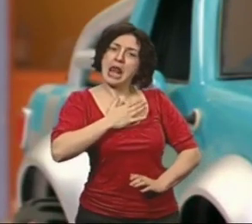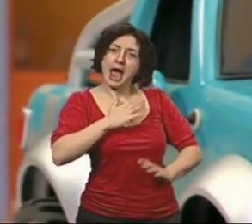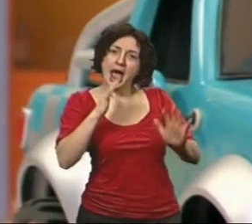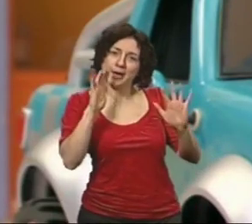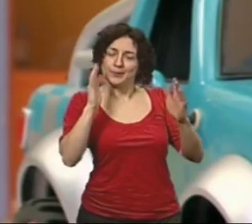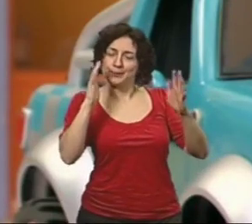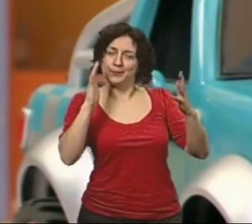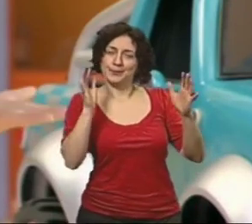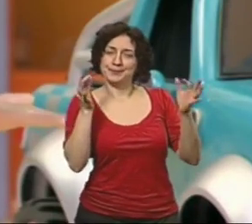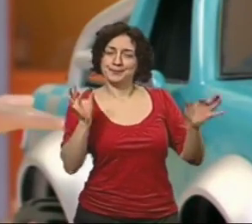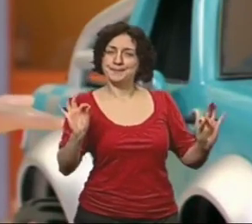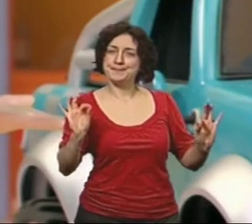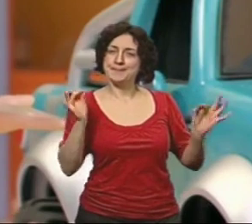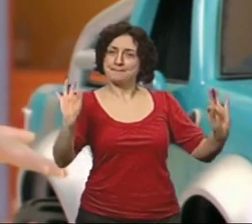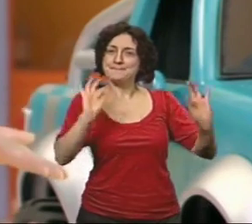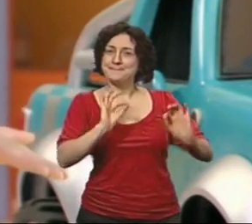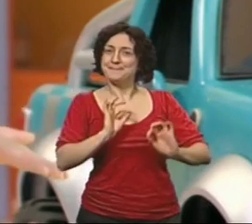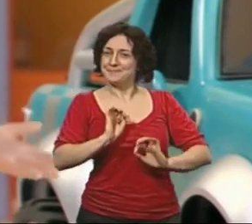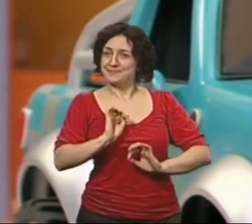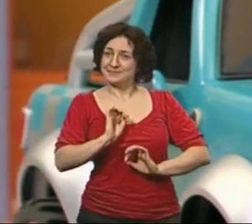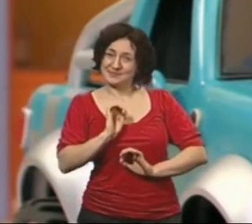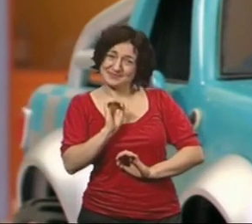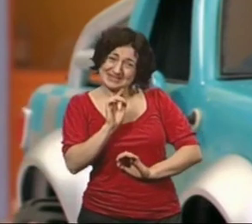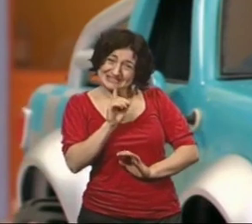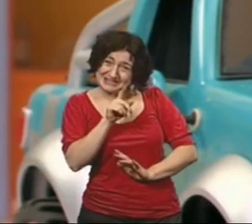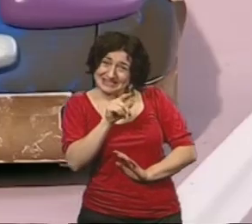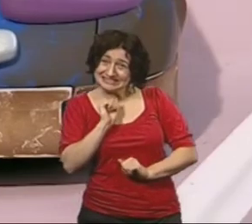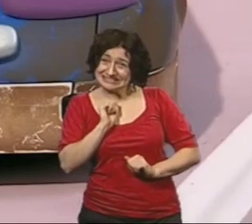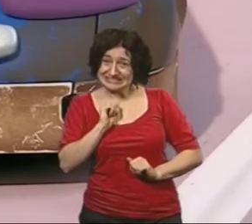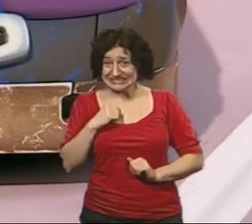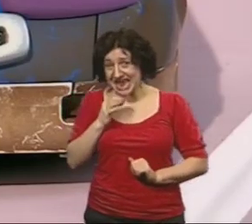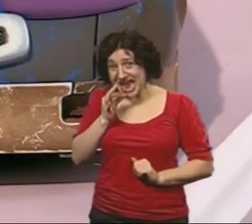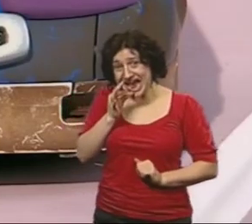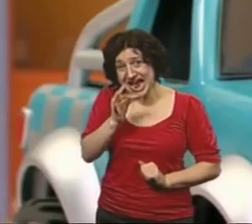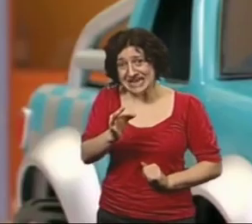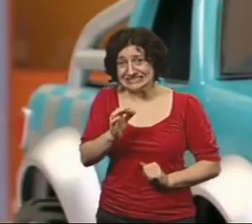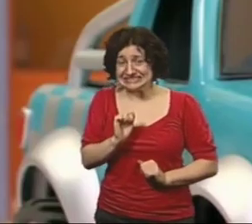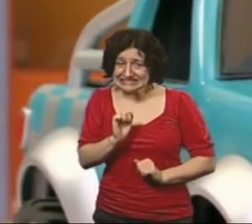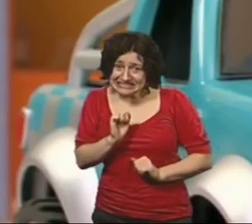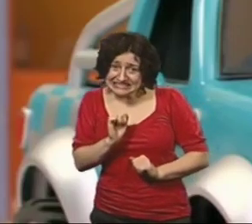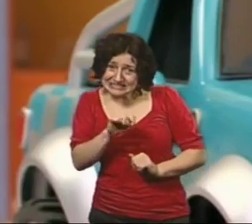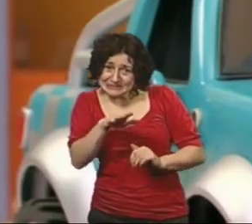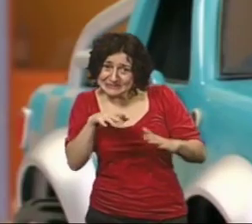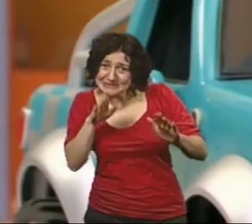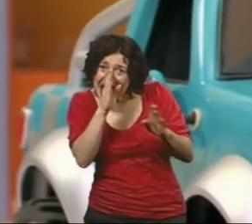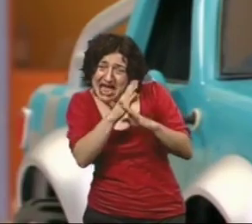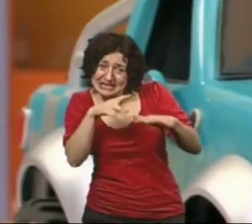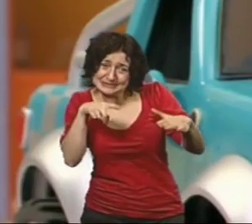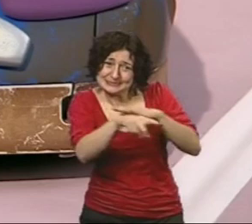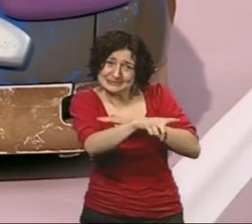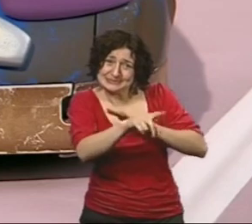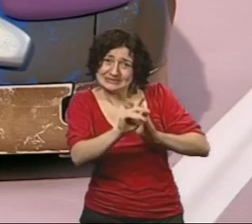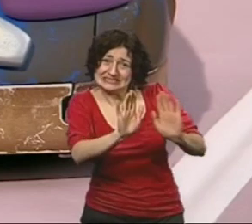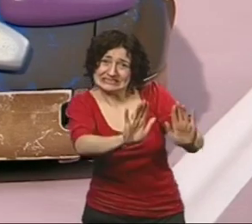Hugo likes things to be shiny and perfect. So, Tintop, I've got to ask you to keep out of the way for a